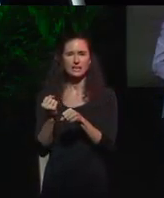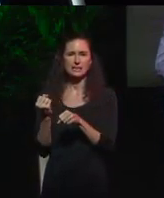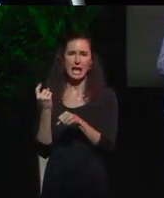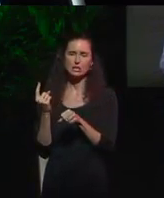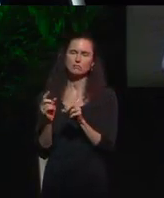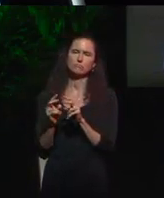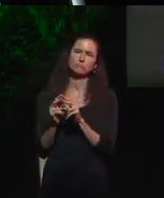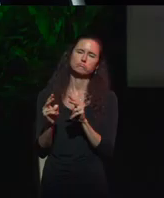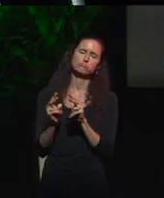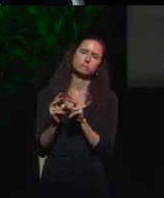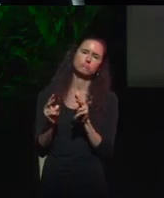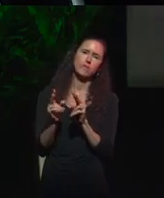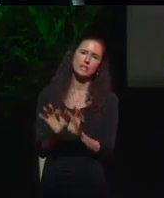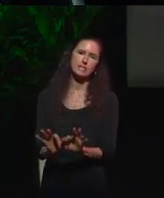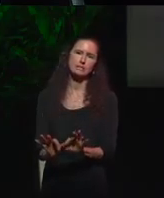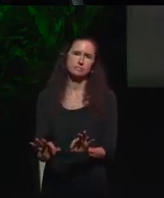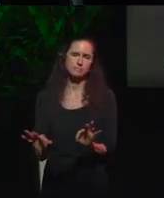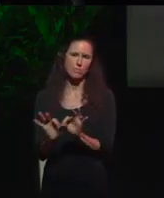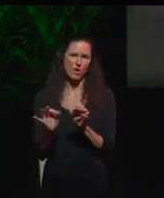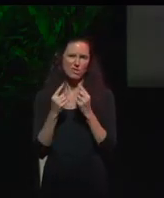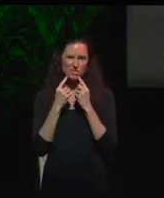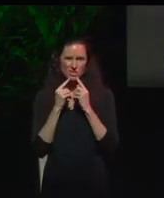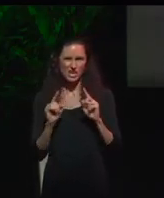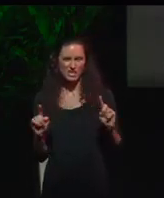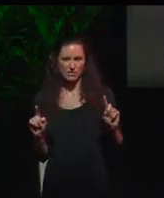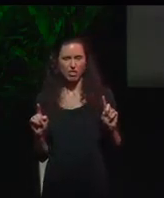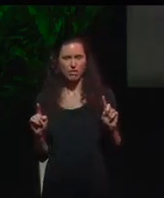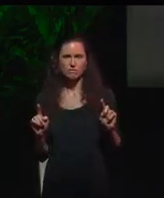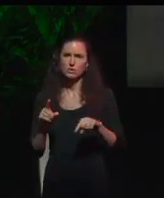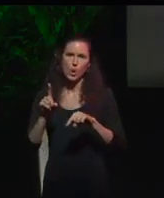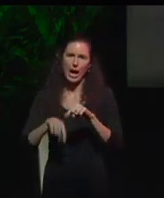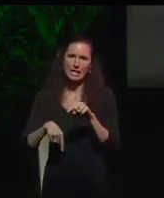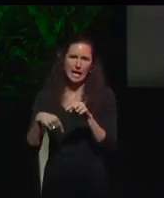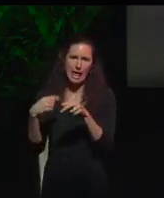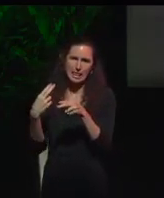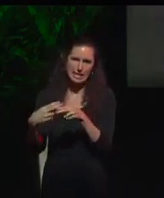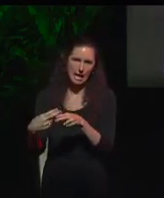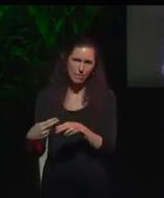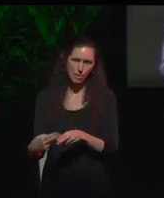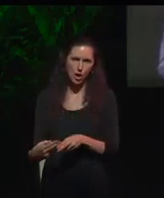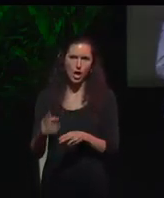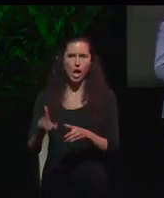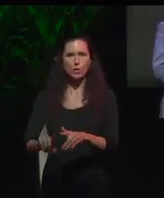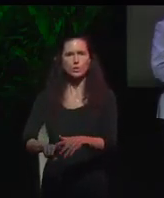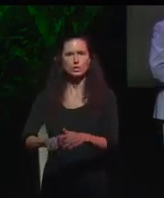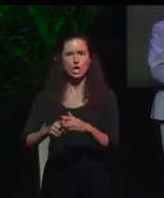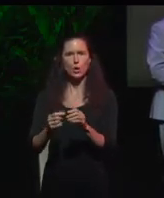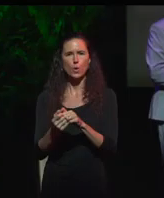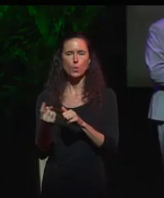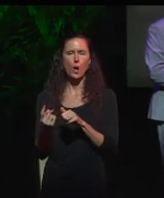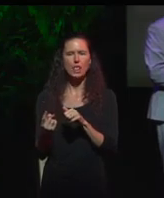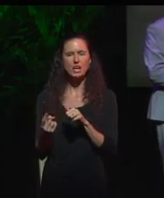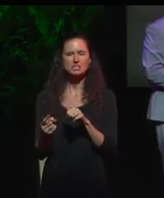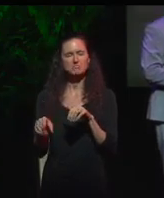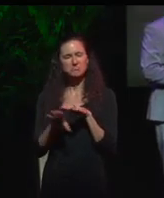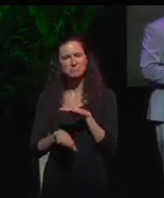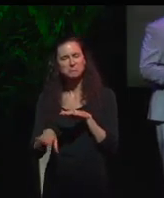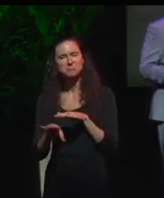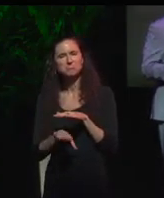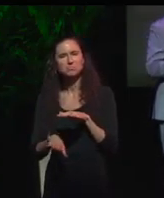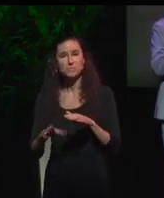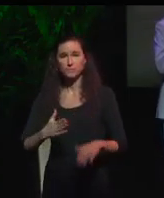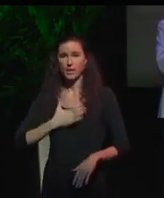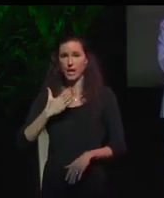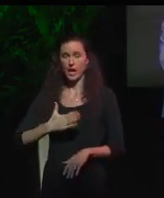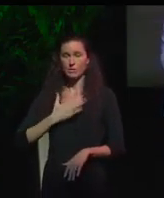very successful. I won't be able to name them all. I'm going to start with one that's very mundane. I'm happy to say that